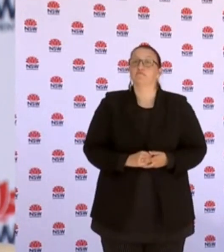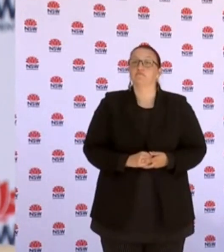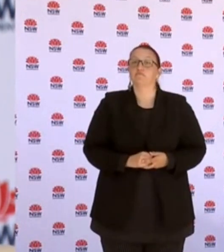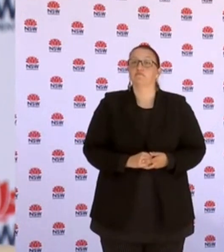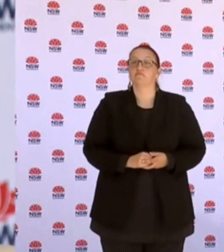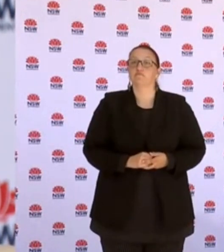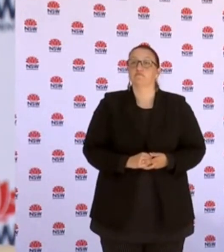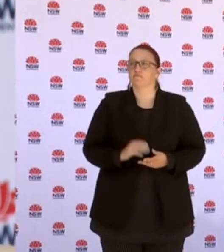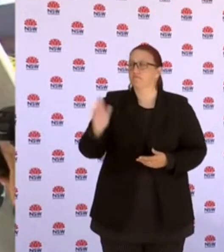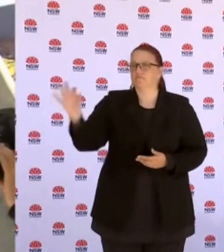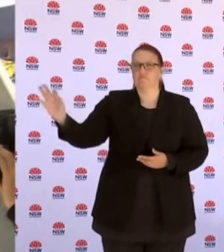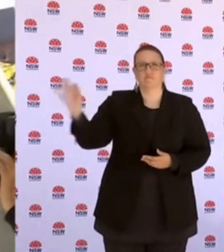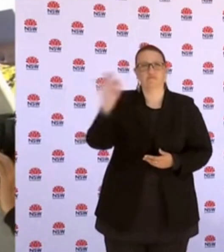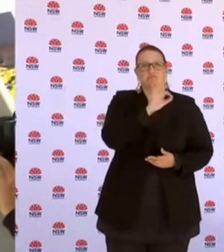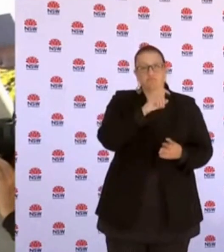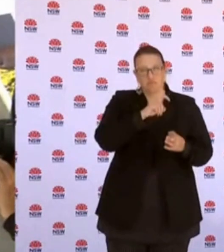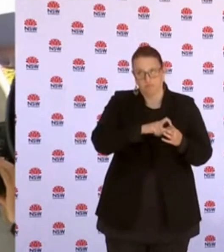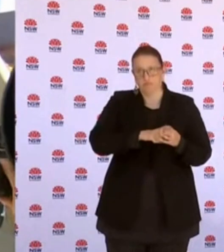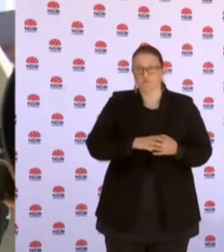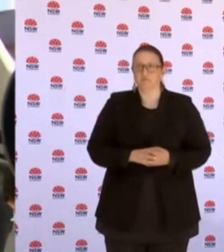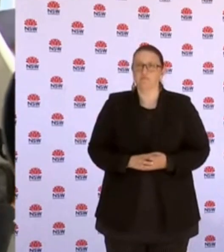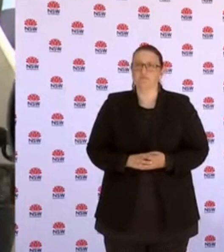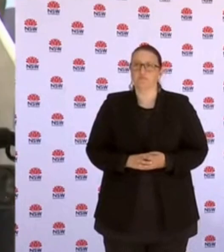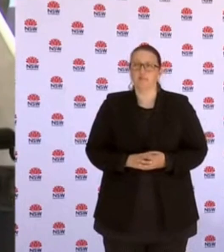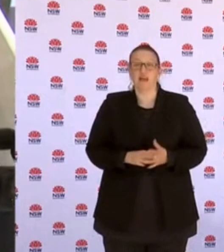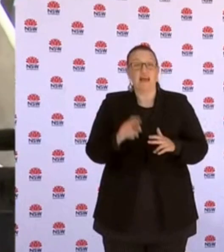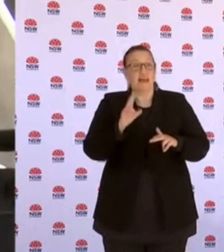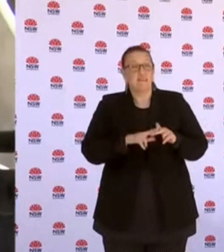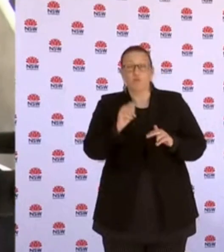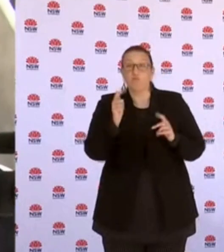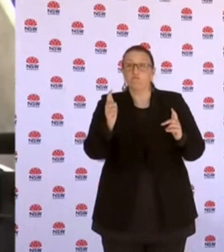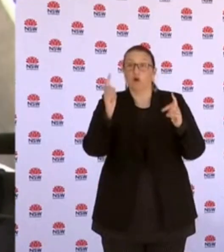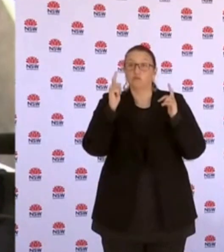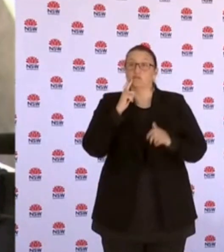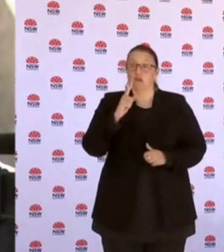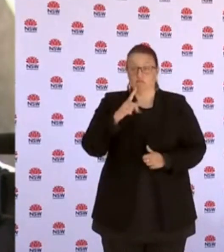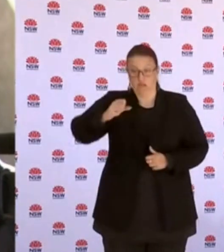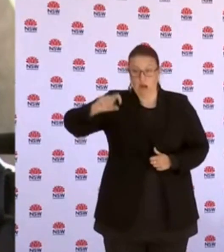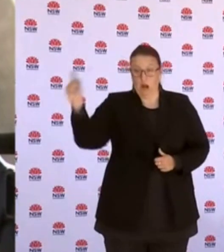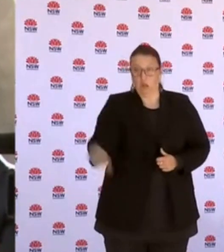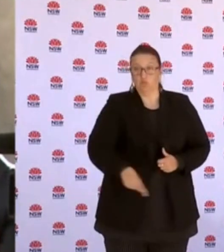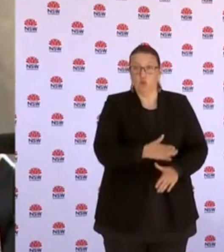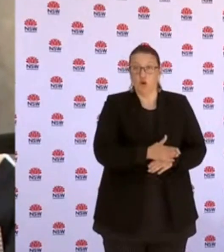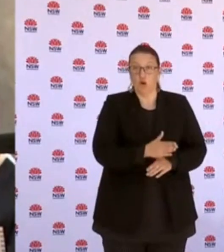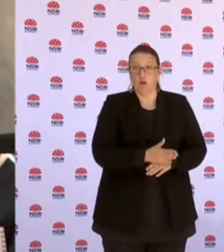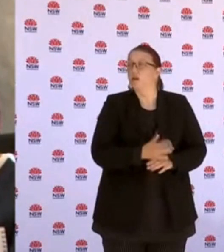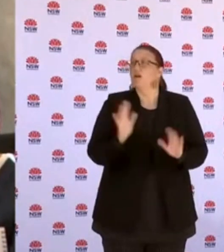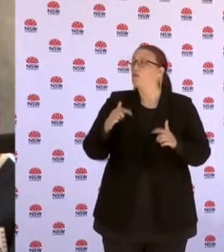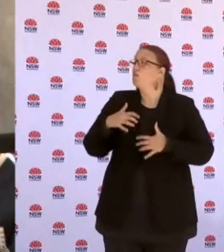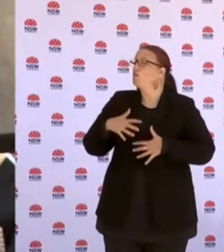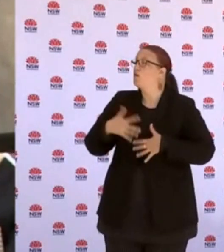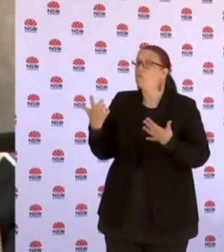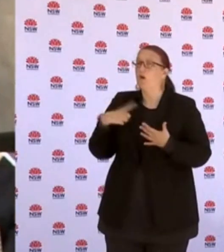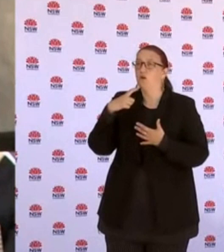makes employees really powerless. If their employer says you need to come to work and they say, no, I don't want to, the Premier's saying not to, they're going to get the sack or, you